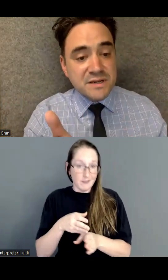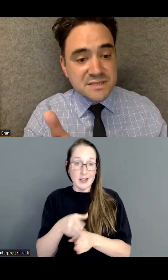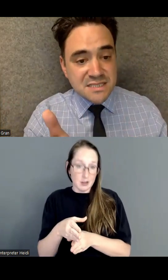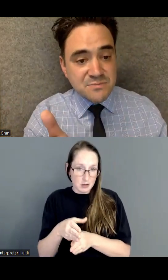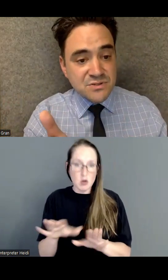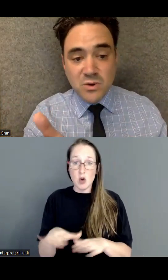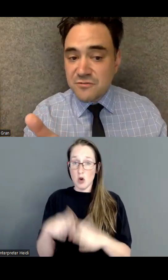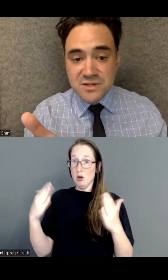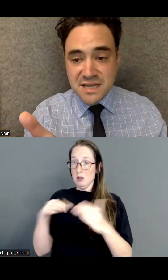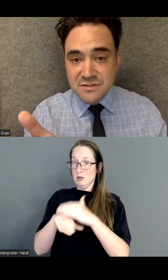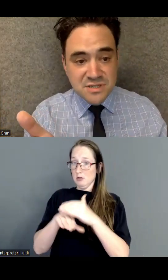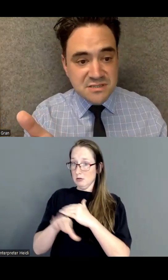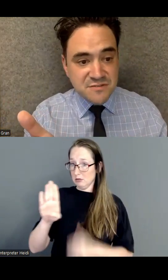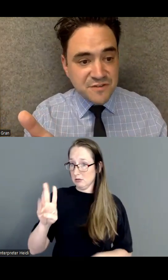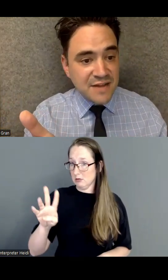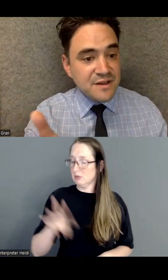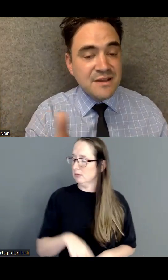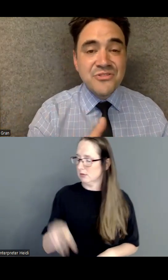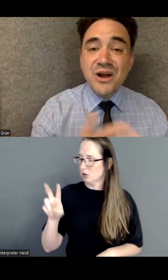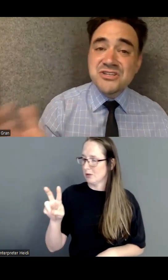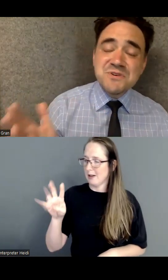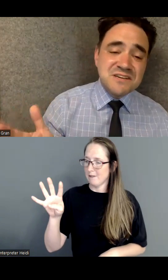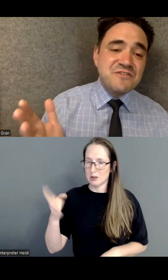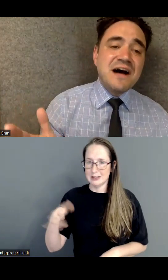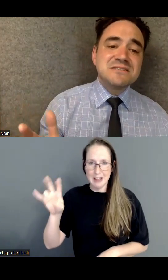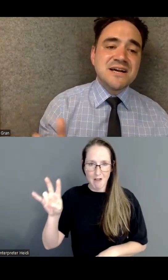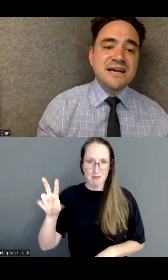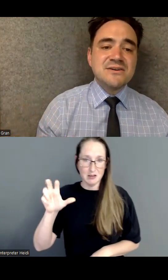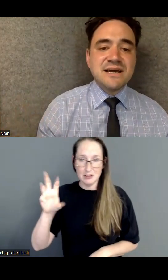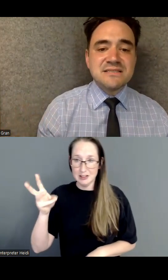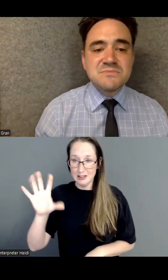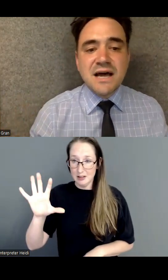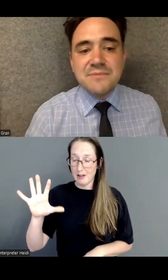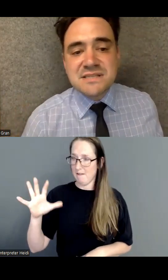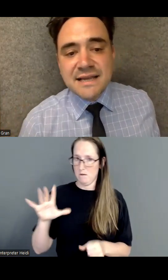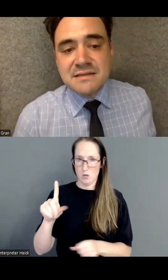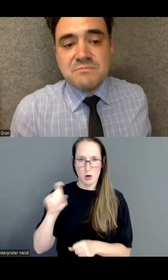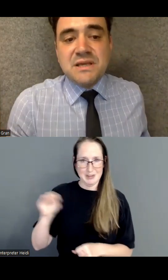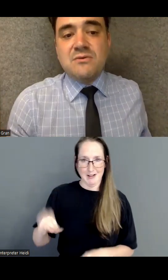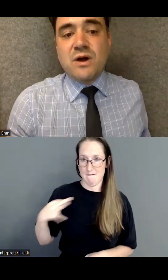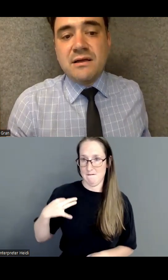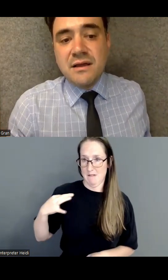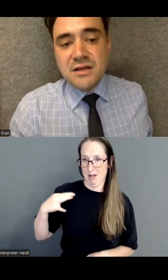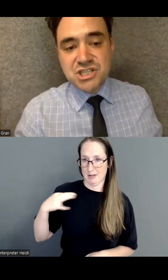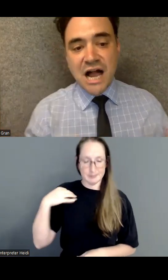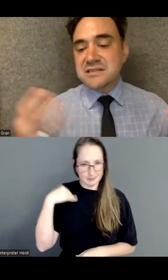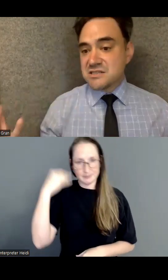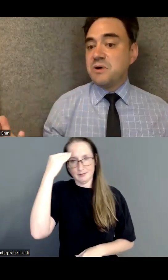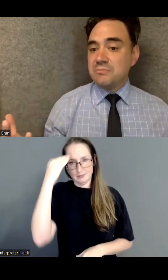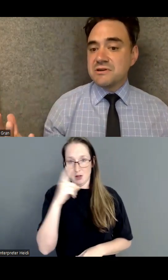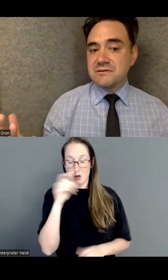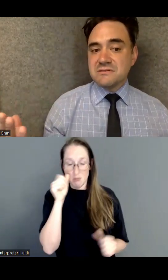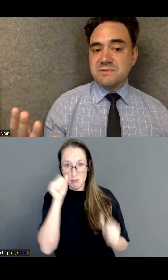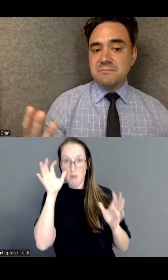They're open, accessible 24/7, 365. They're 100% voluntary. I know that sometimes that can be what shocks